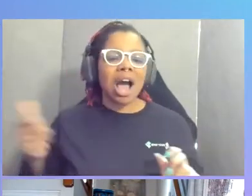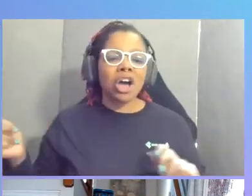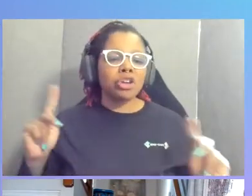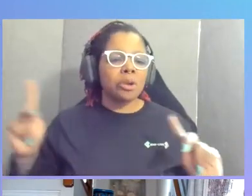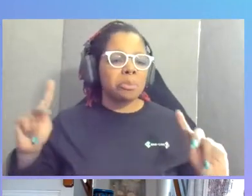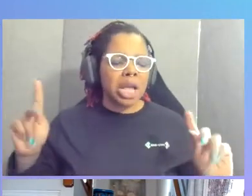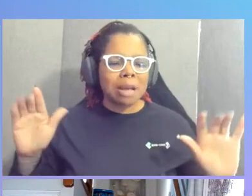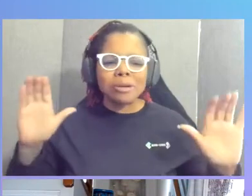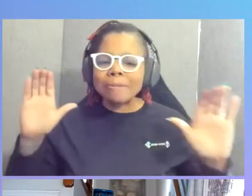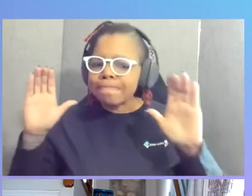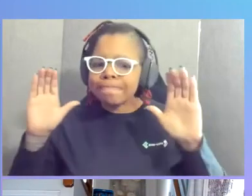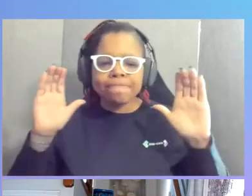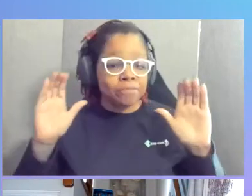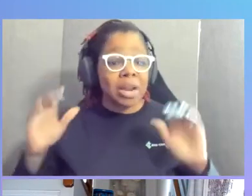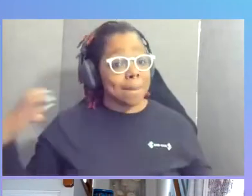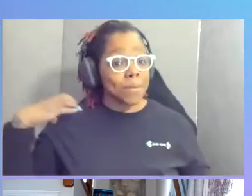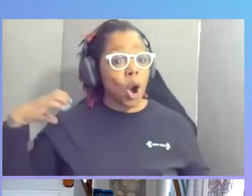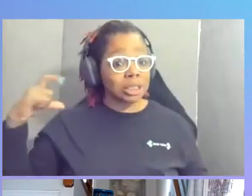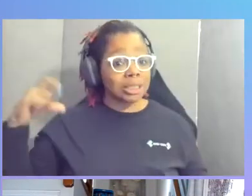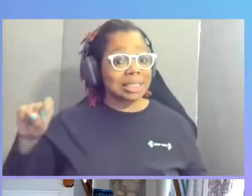bosses need dignity, right?